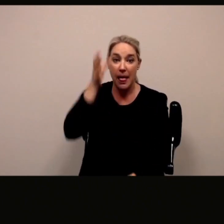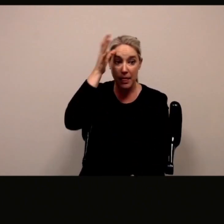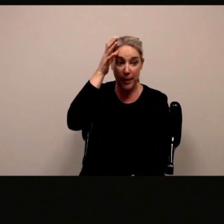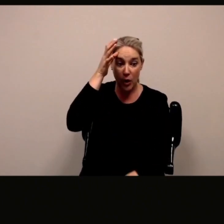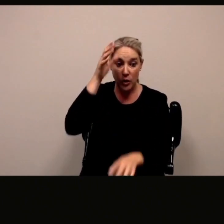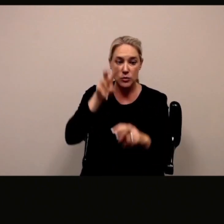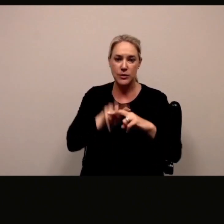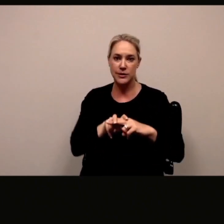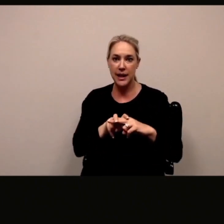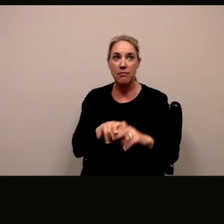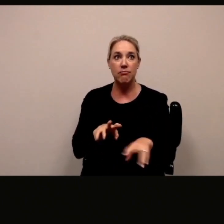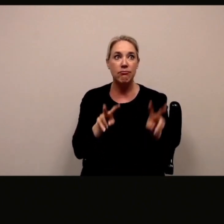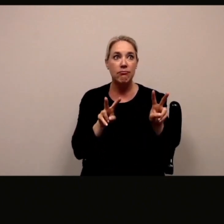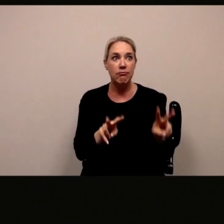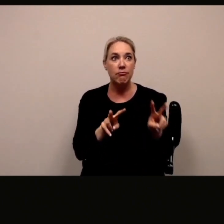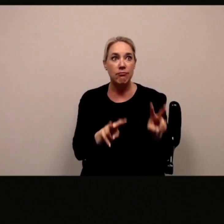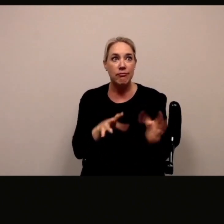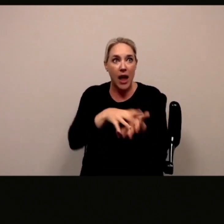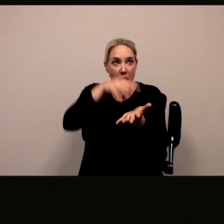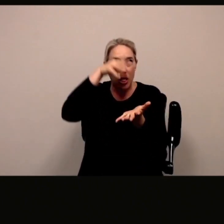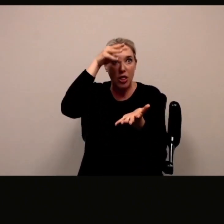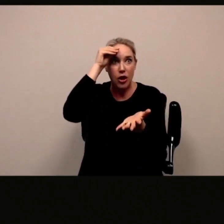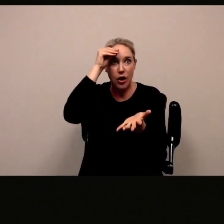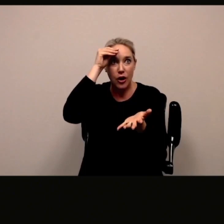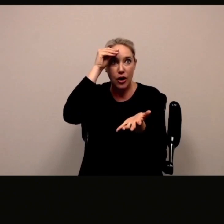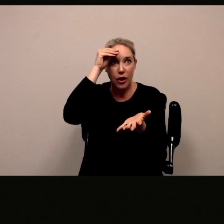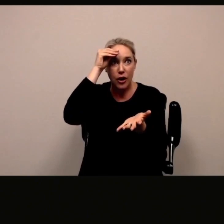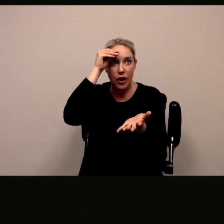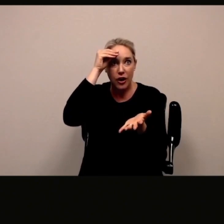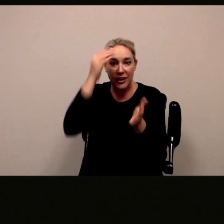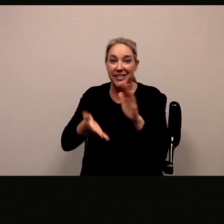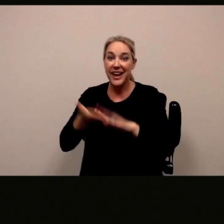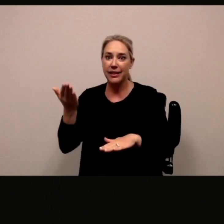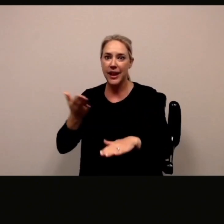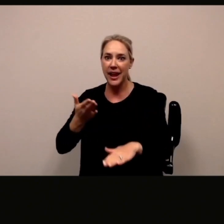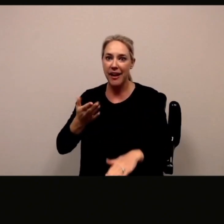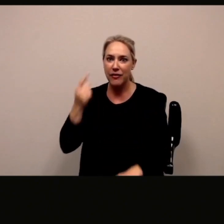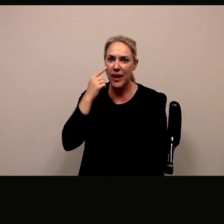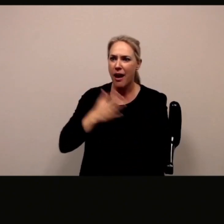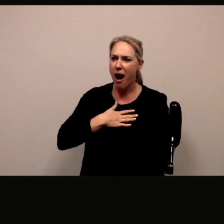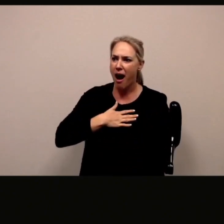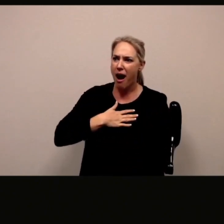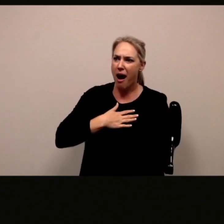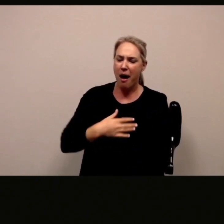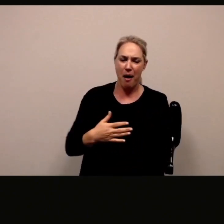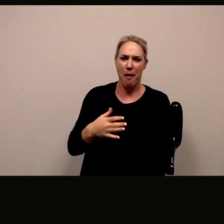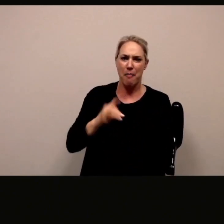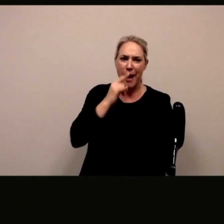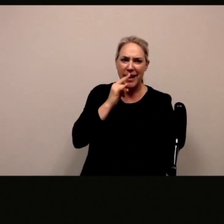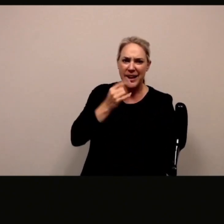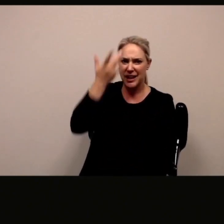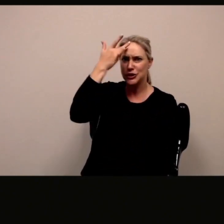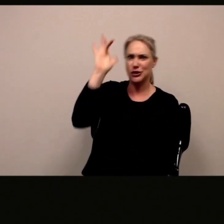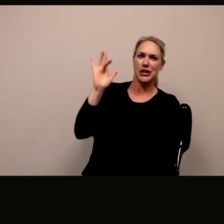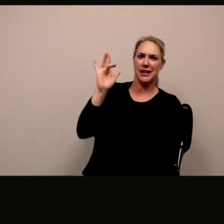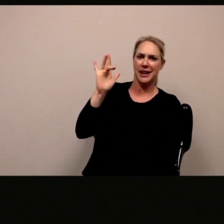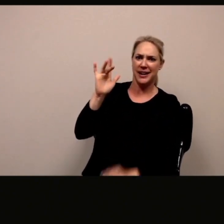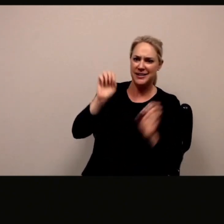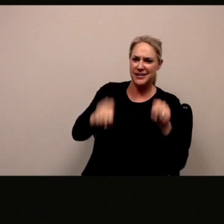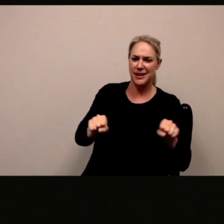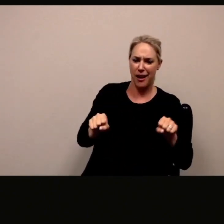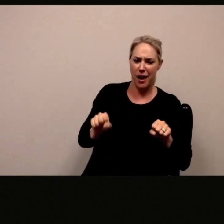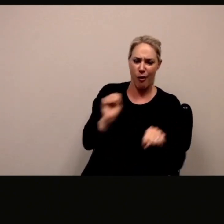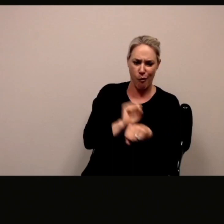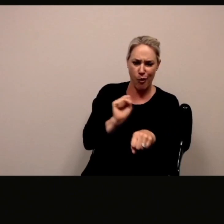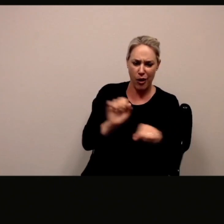learn. And after they leave my room, you know what? My child is a genius. He knows how to work on the computer. When there's something, if